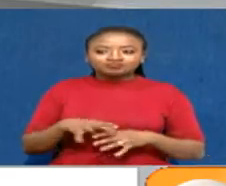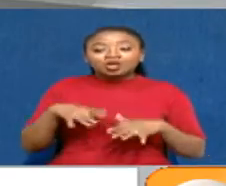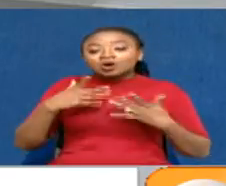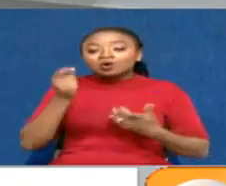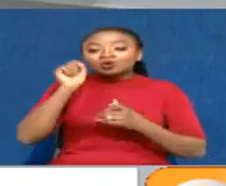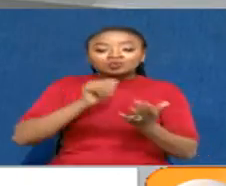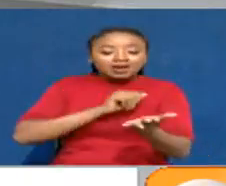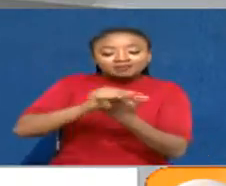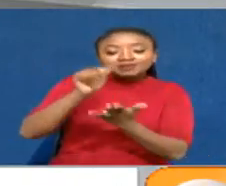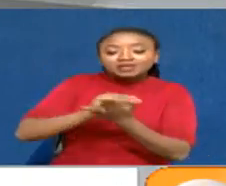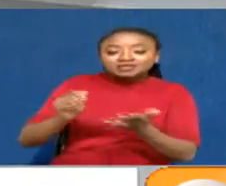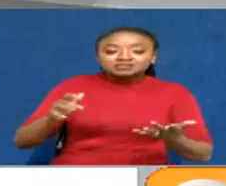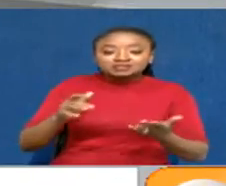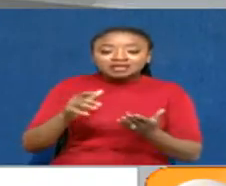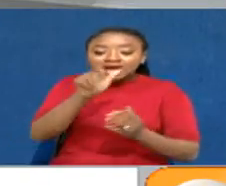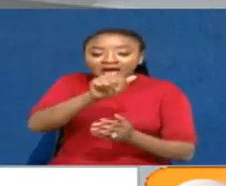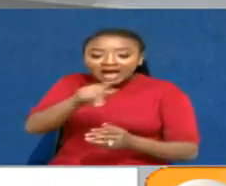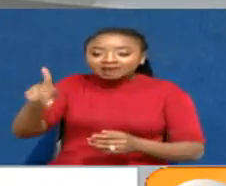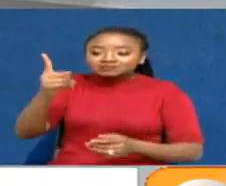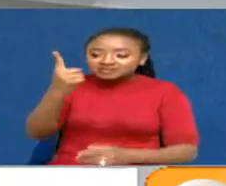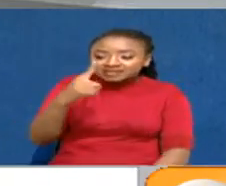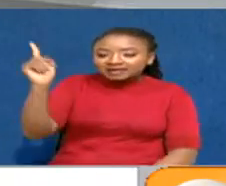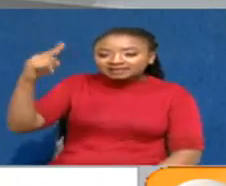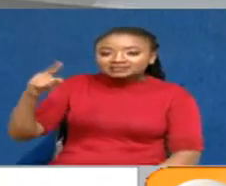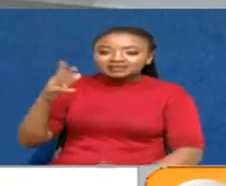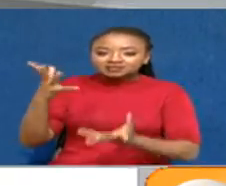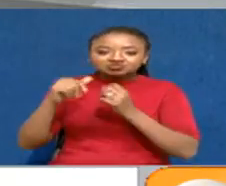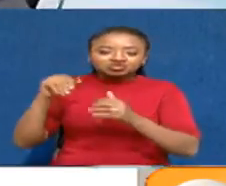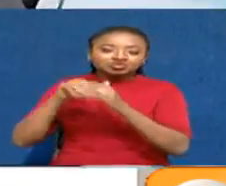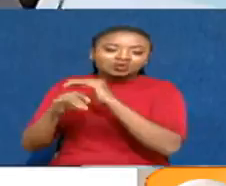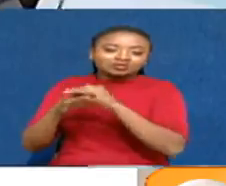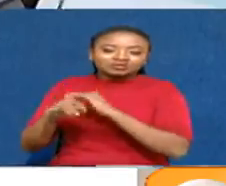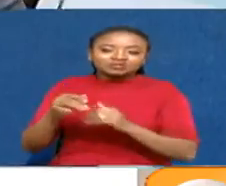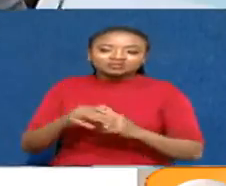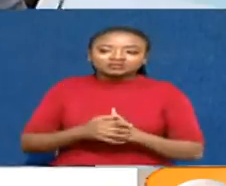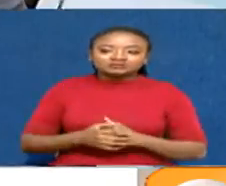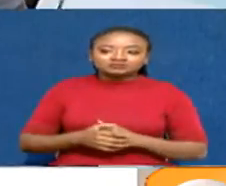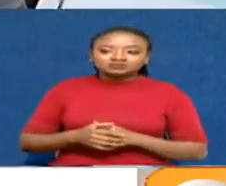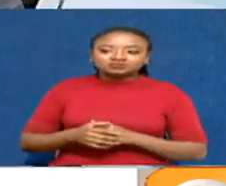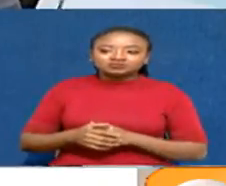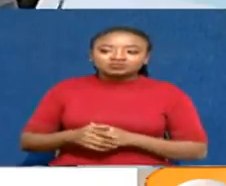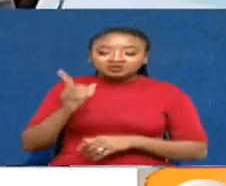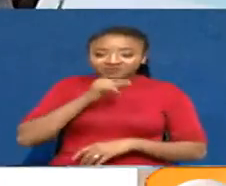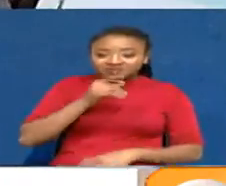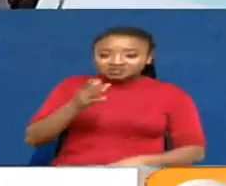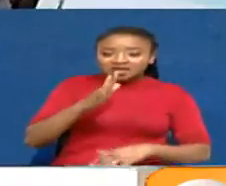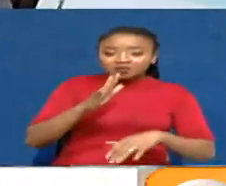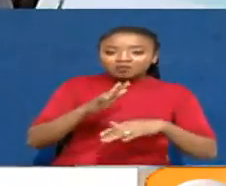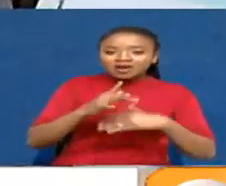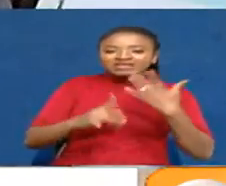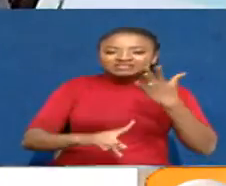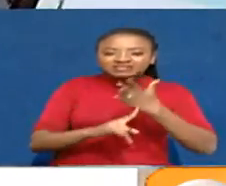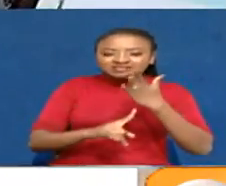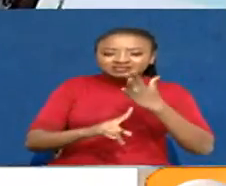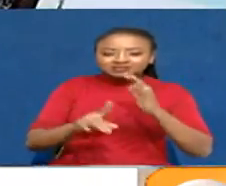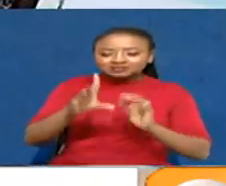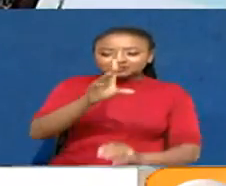have. So that if you're not in that list, I know this is not the person I want to borrow from. So we have a list on the digital lending